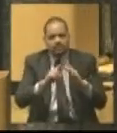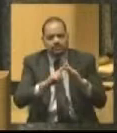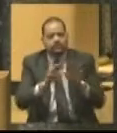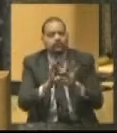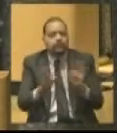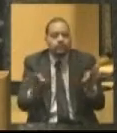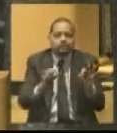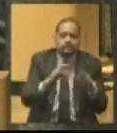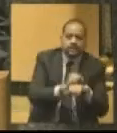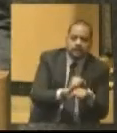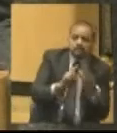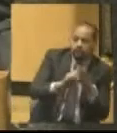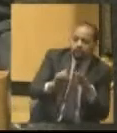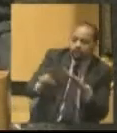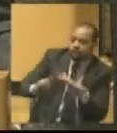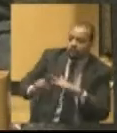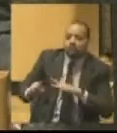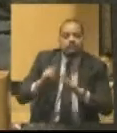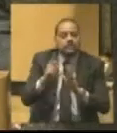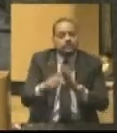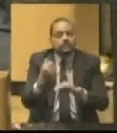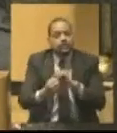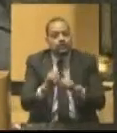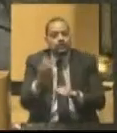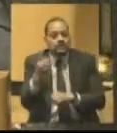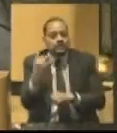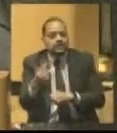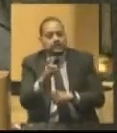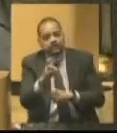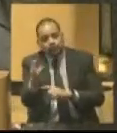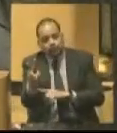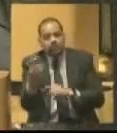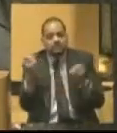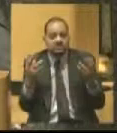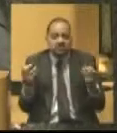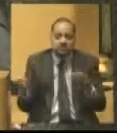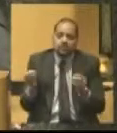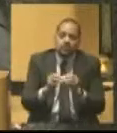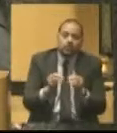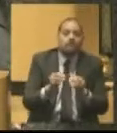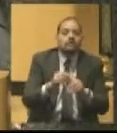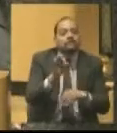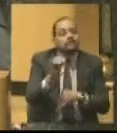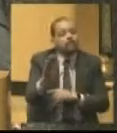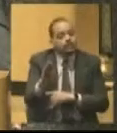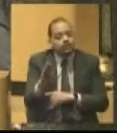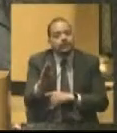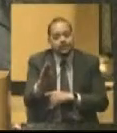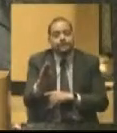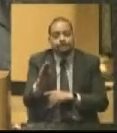of 1862. In February, General Ambrose Burnside captured New Bern, North Carolina, whereupon he freed the